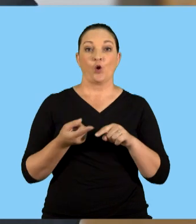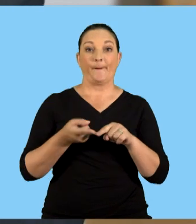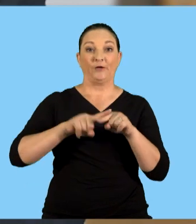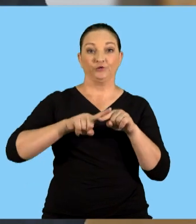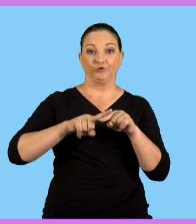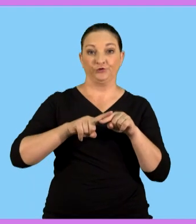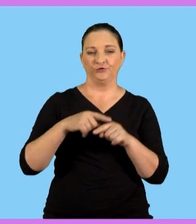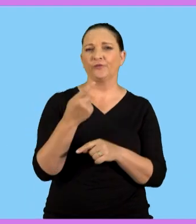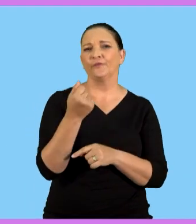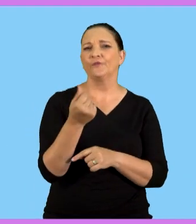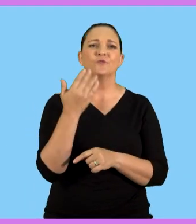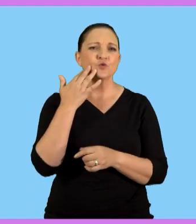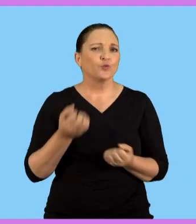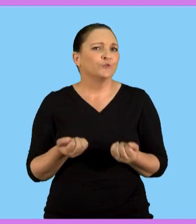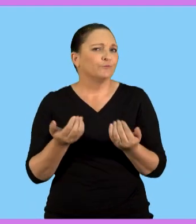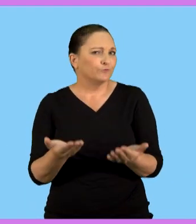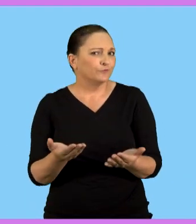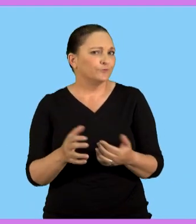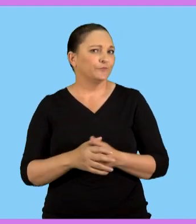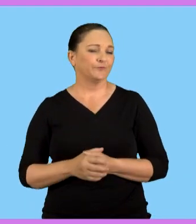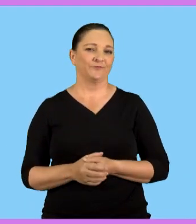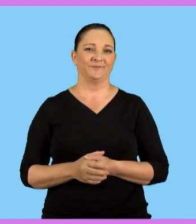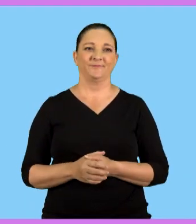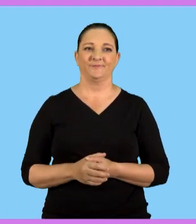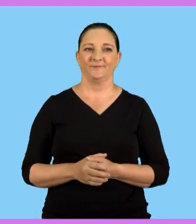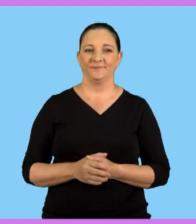a fee charged for services.